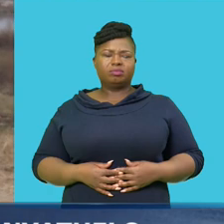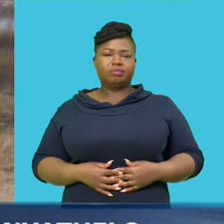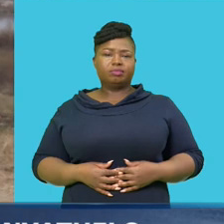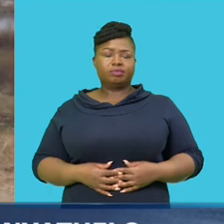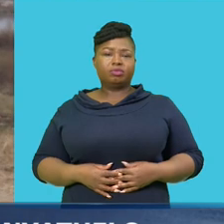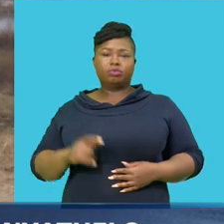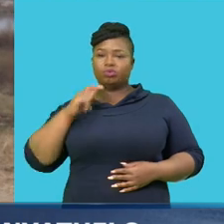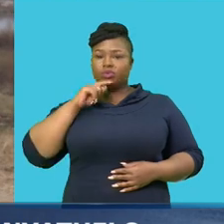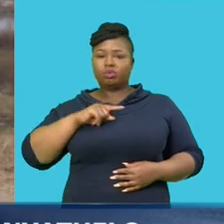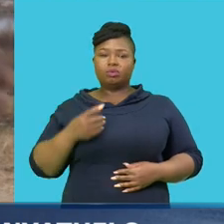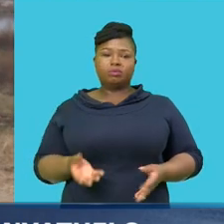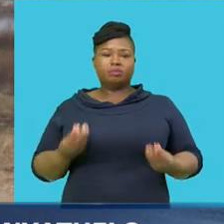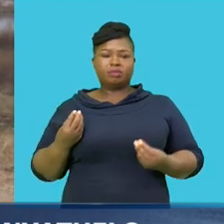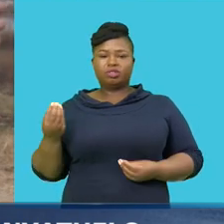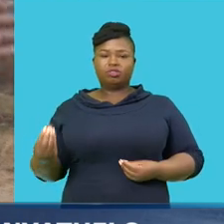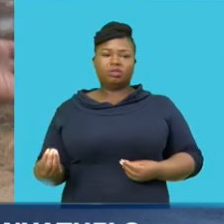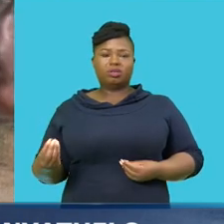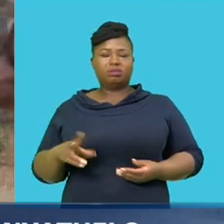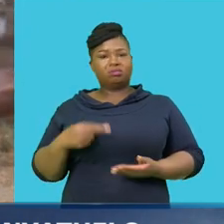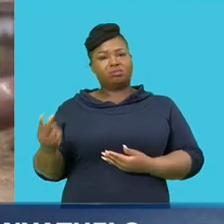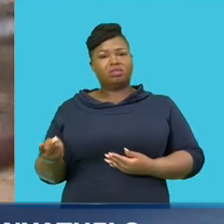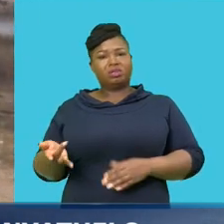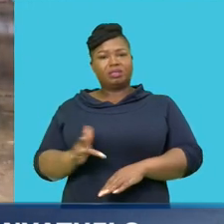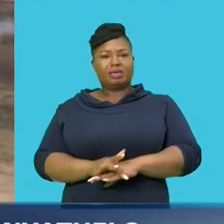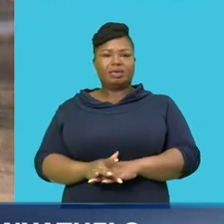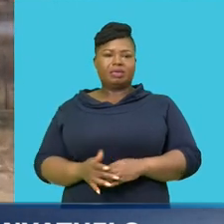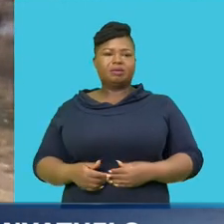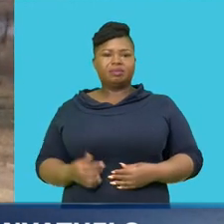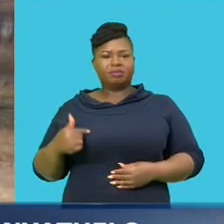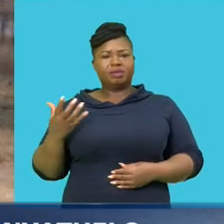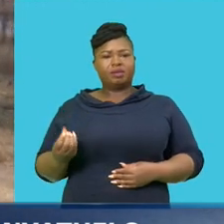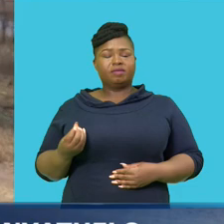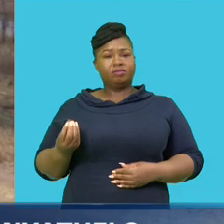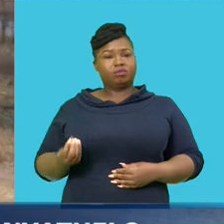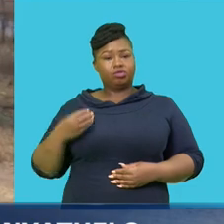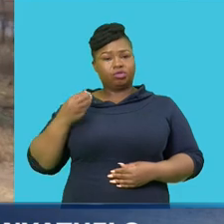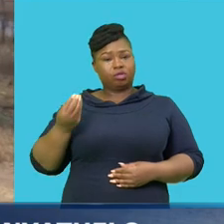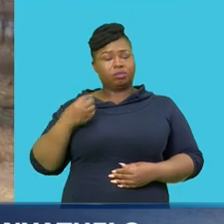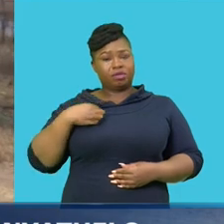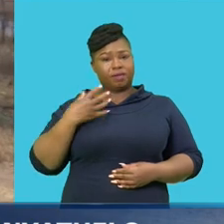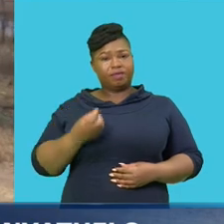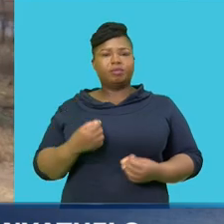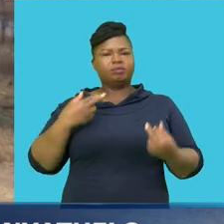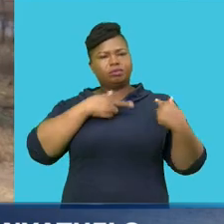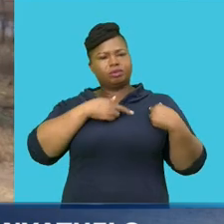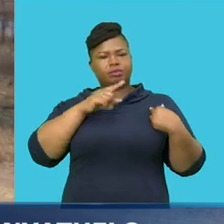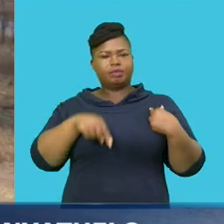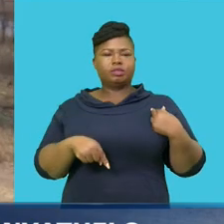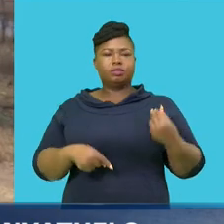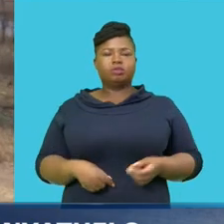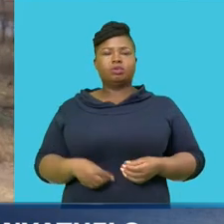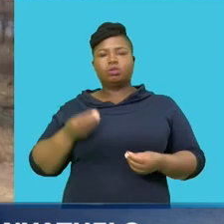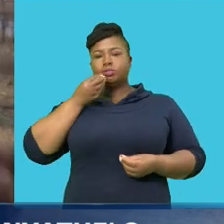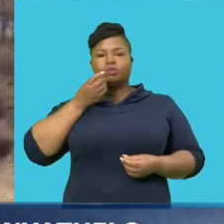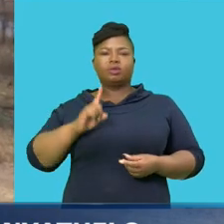It's very heartbreaking. Ukuthi uzothula umntwana wakho alele la afile. Okay, I have a child of my own. Kumele ngibe responsible kwincosi yakho ukuthi